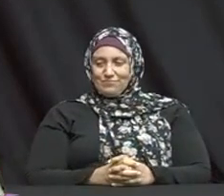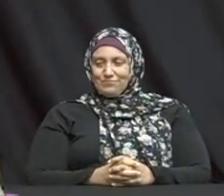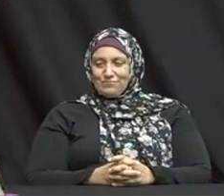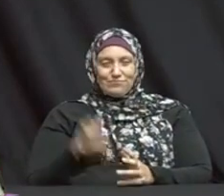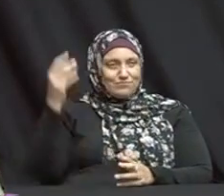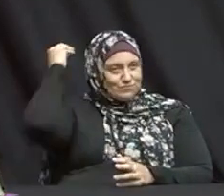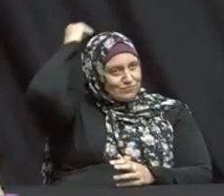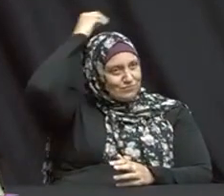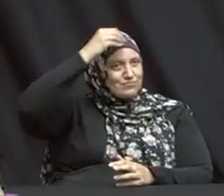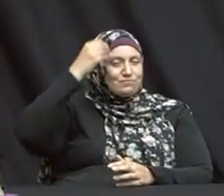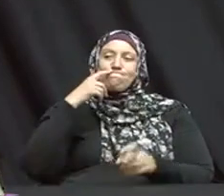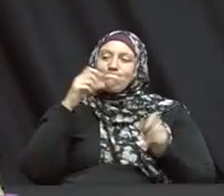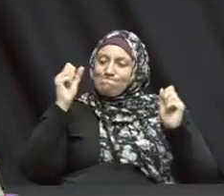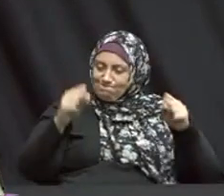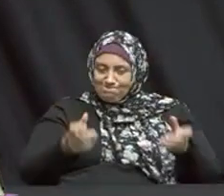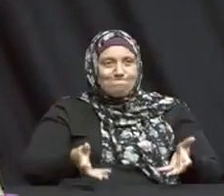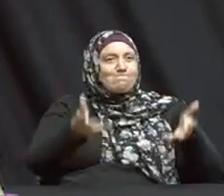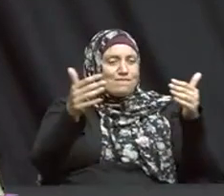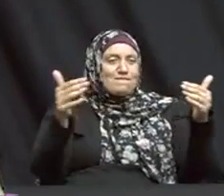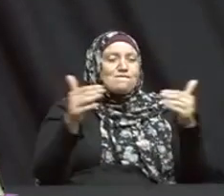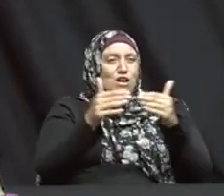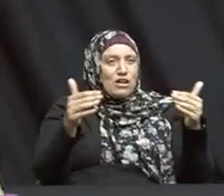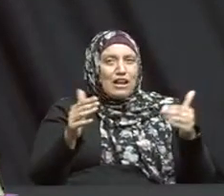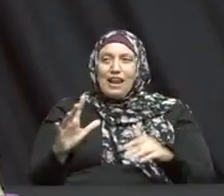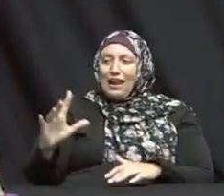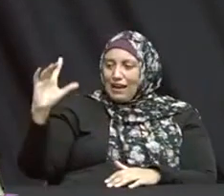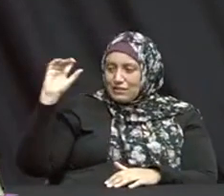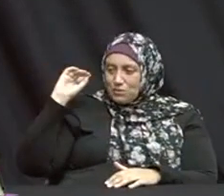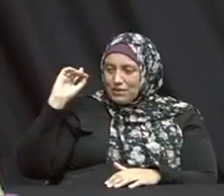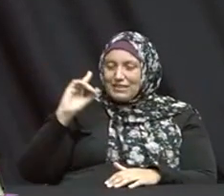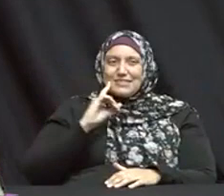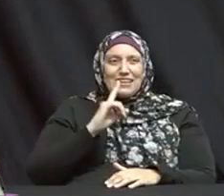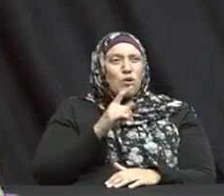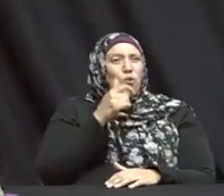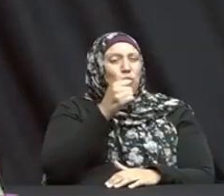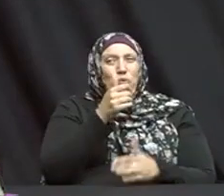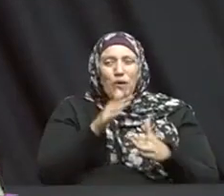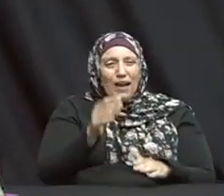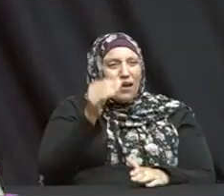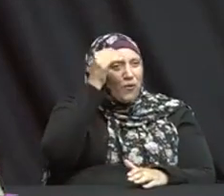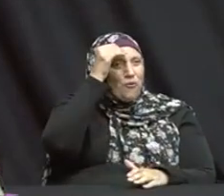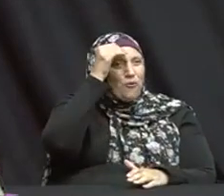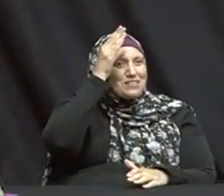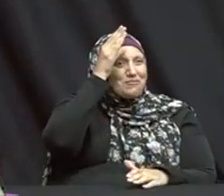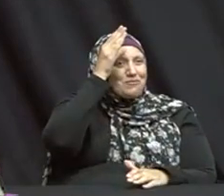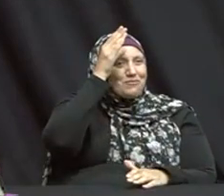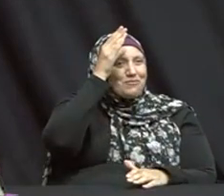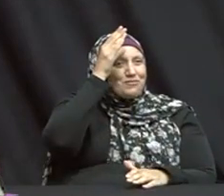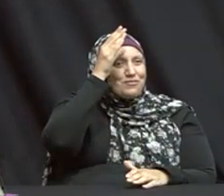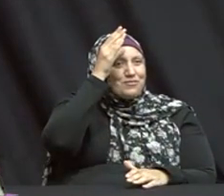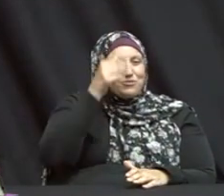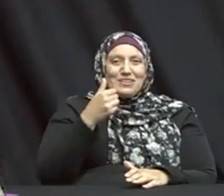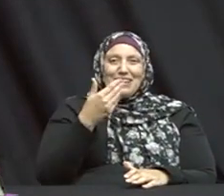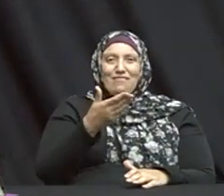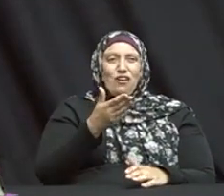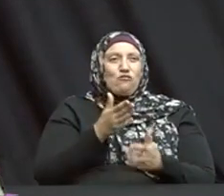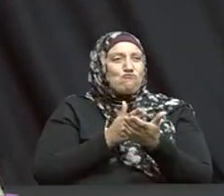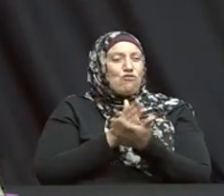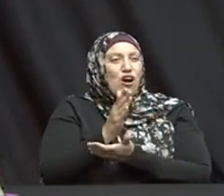fine. Yes, yes. Ahsante. We mentioned last week that perhaps that's one of the wisdom of giving the right of one-third to the